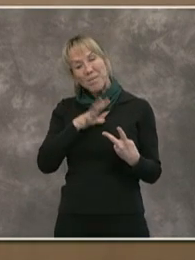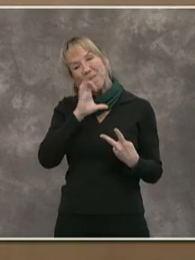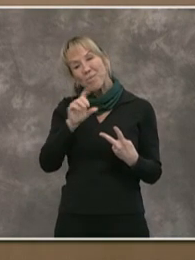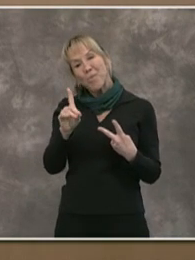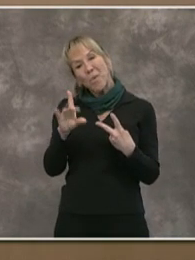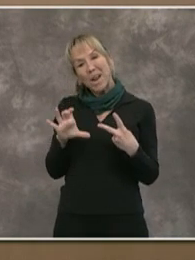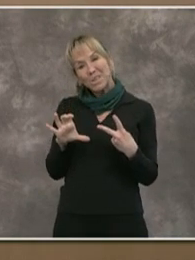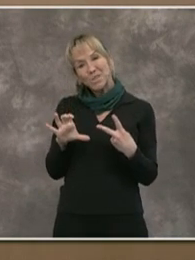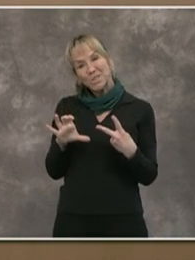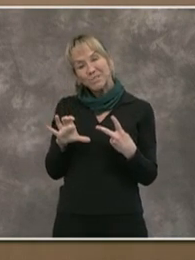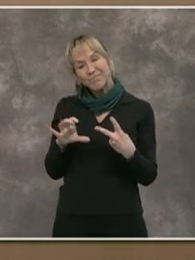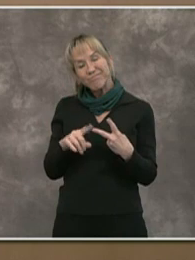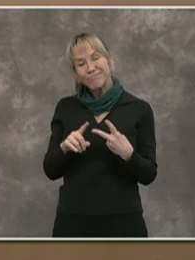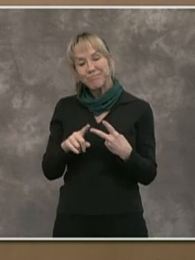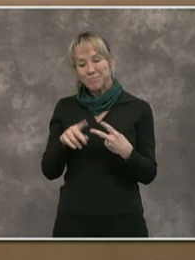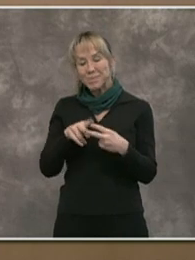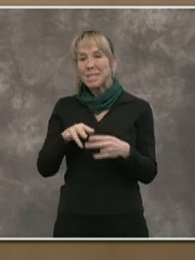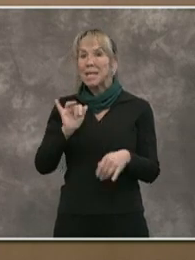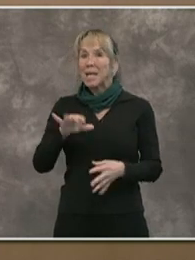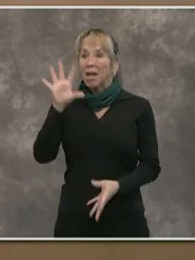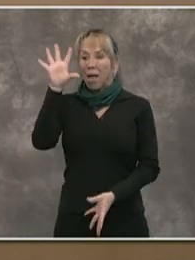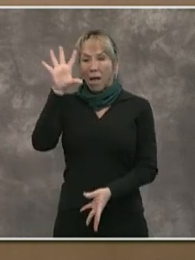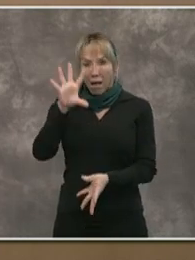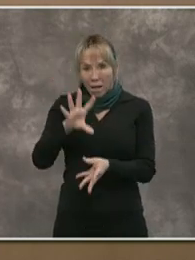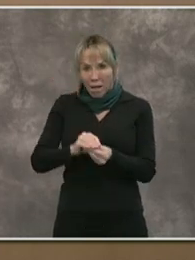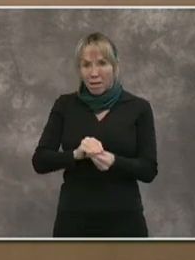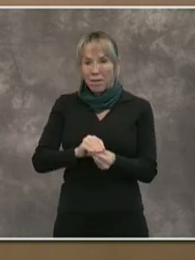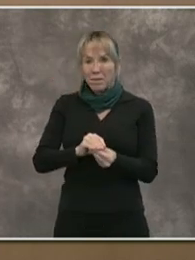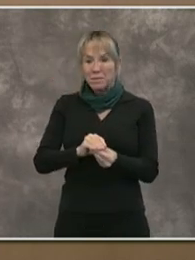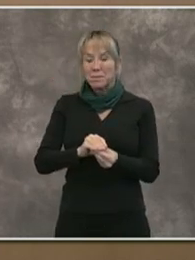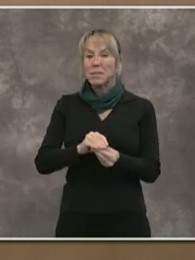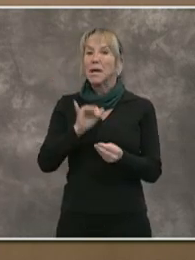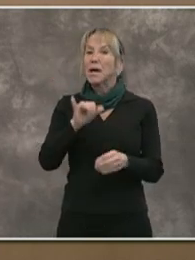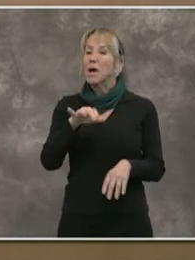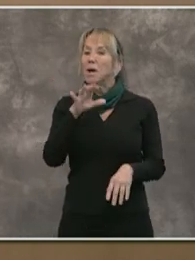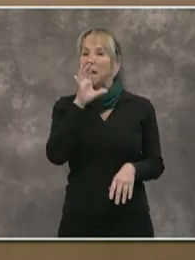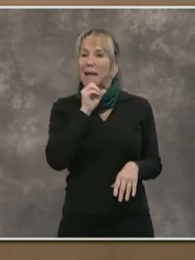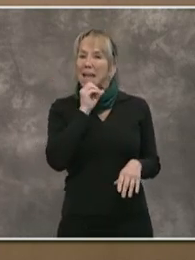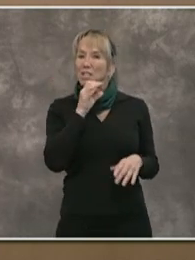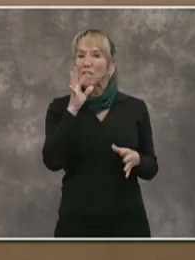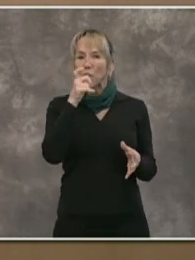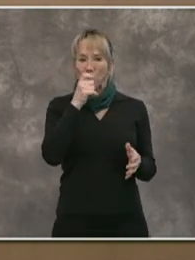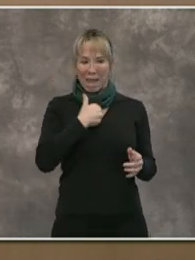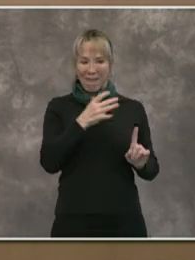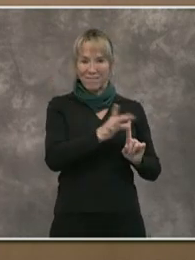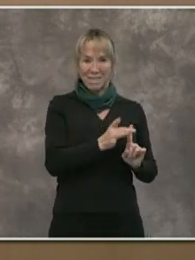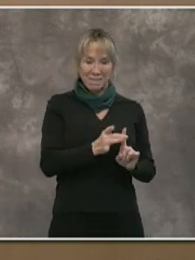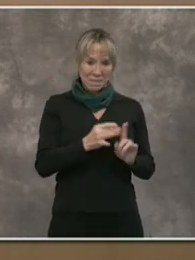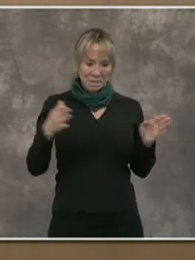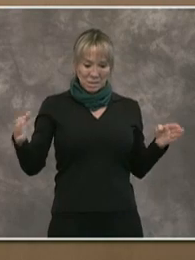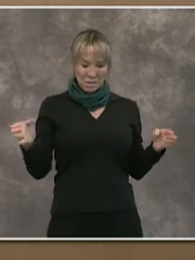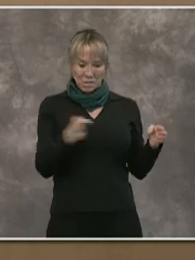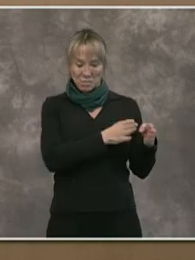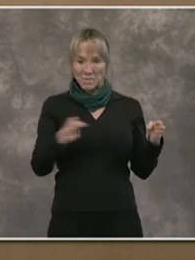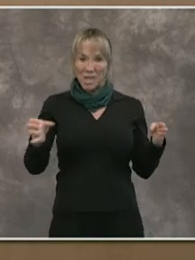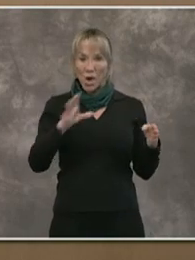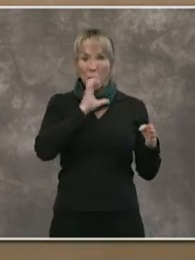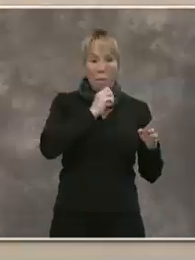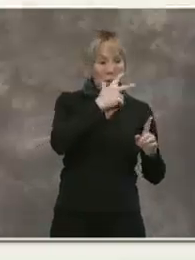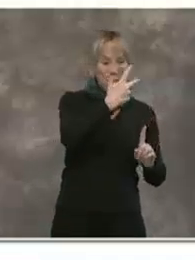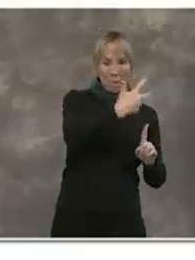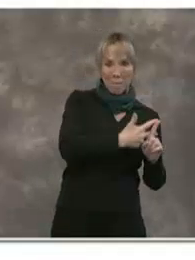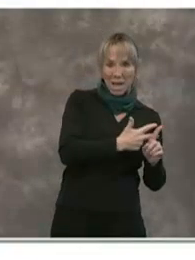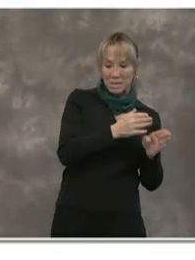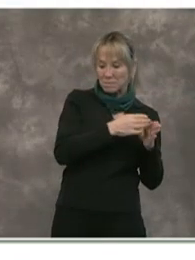age. Of the 1,847 cases, the age range of all of our cases is from 3 months of